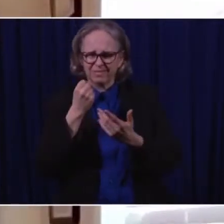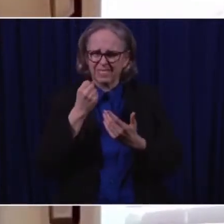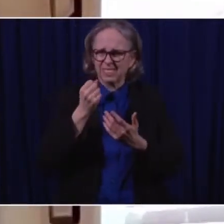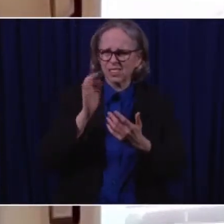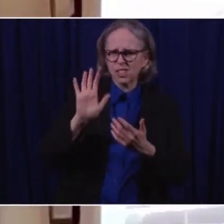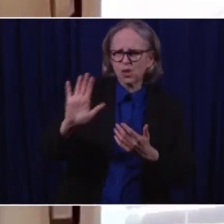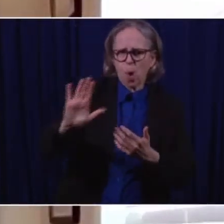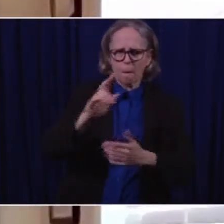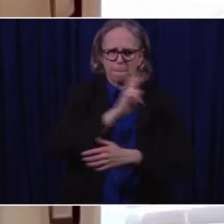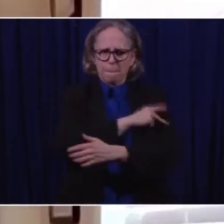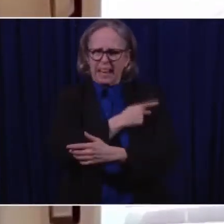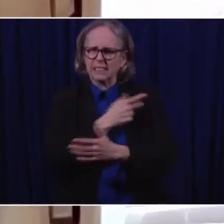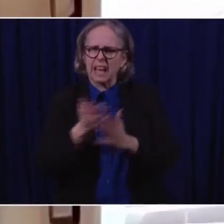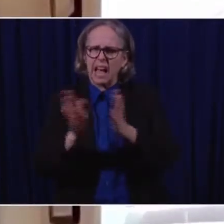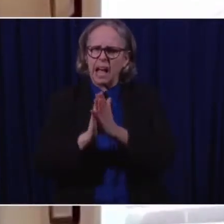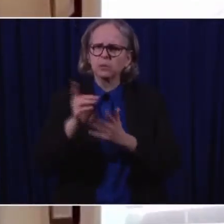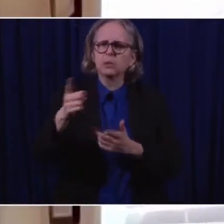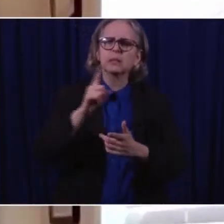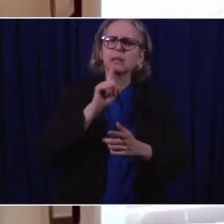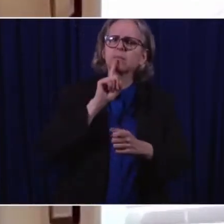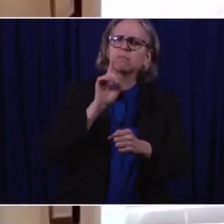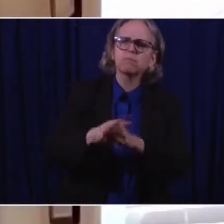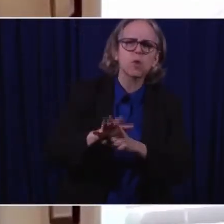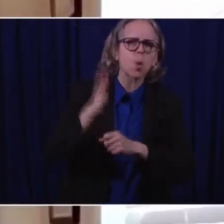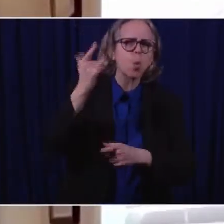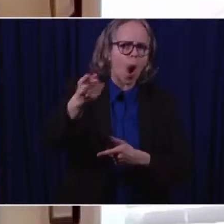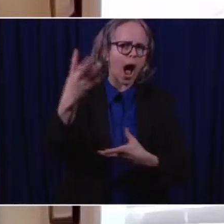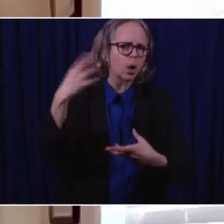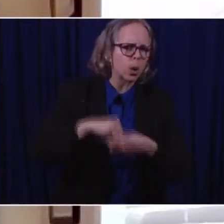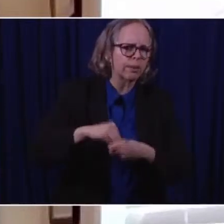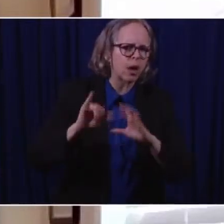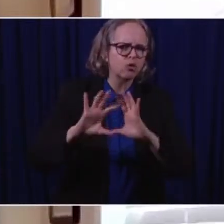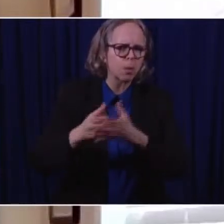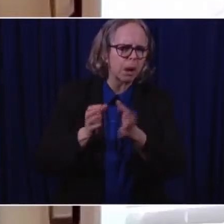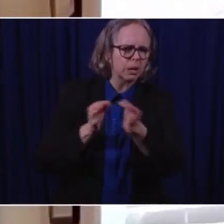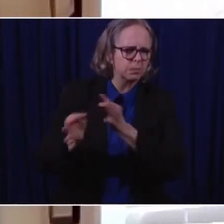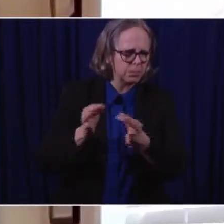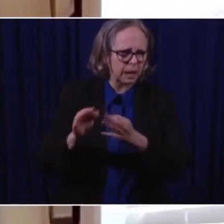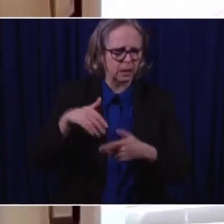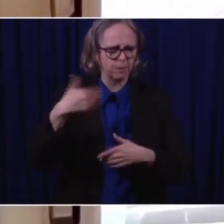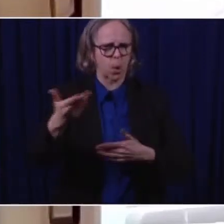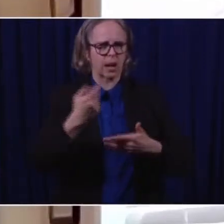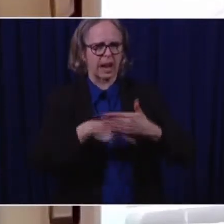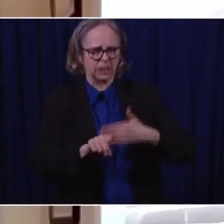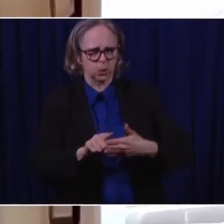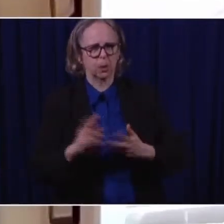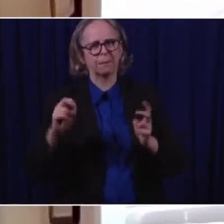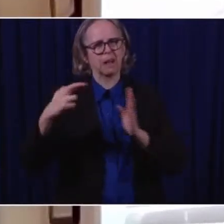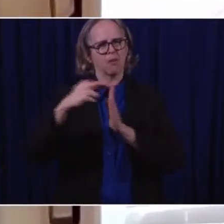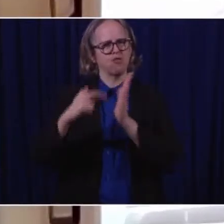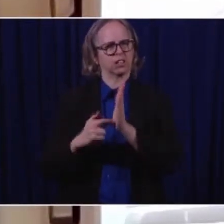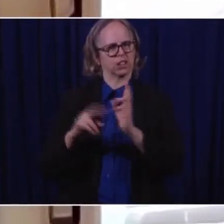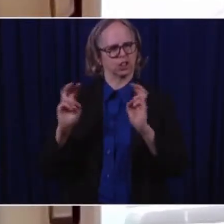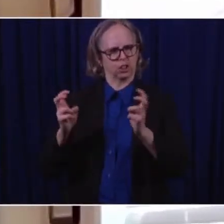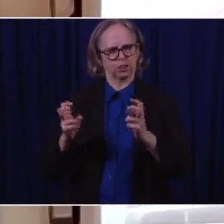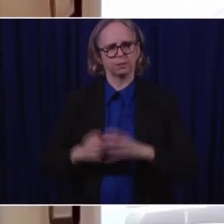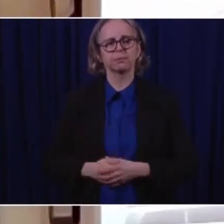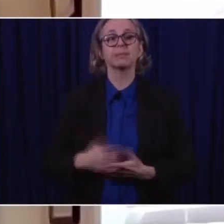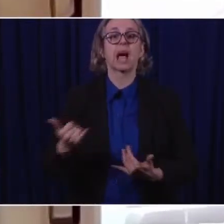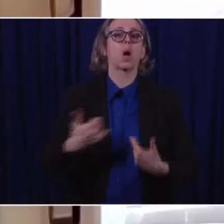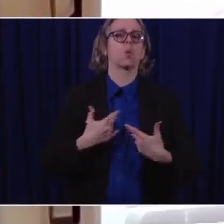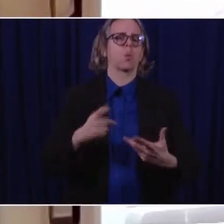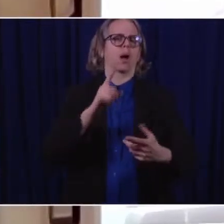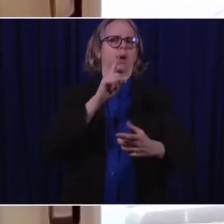that verbally when they receive their vaccination. And finally, the state will not